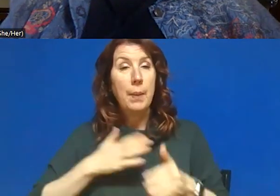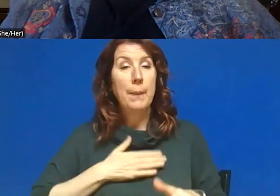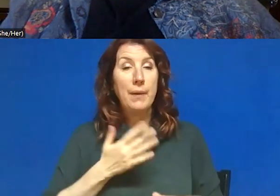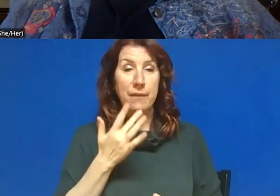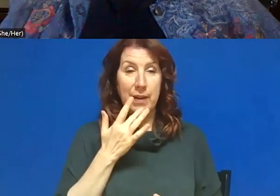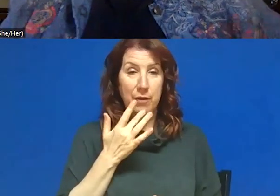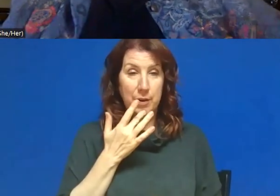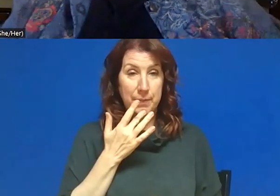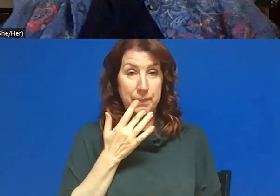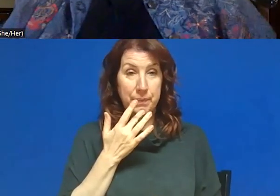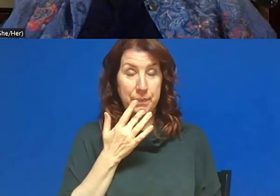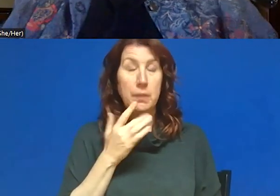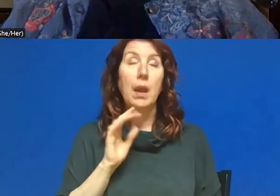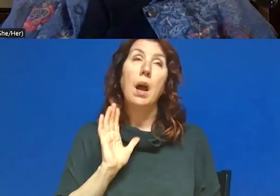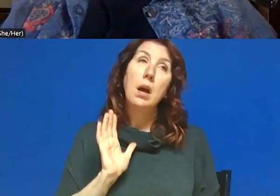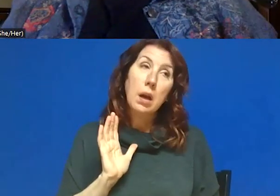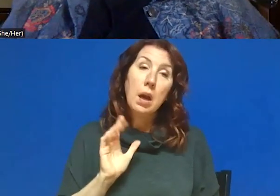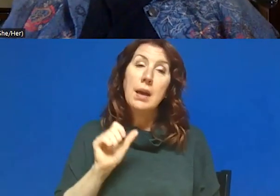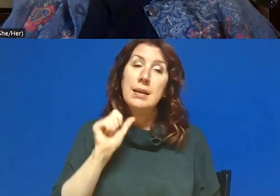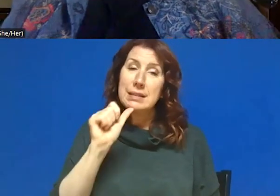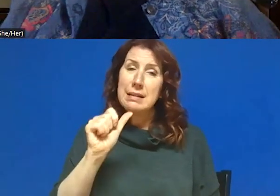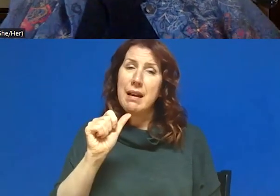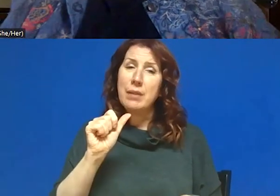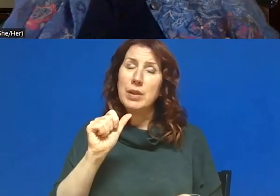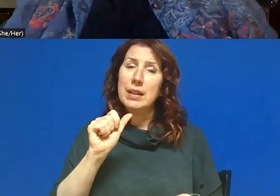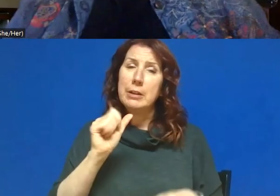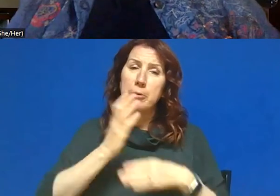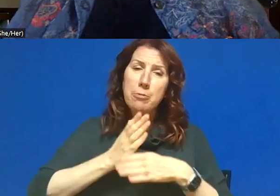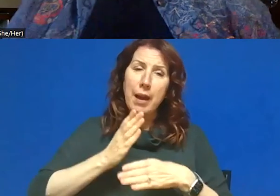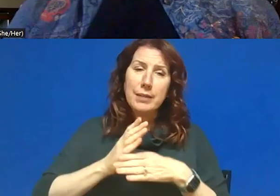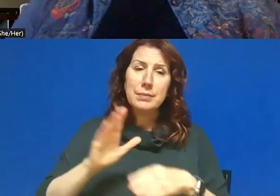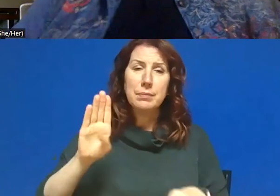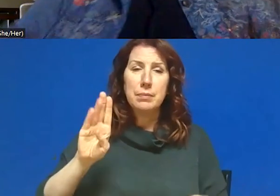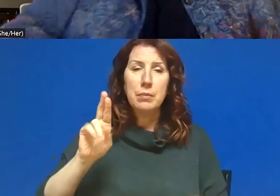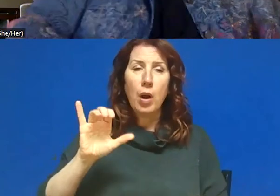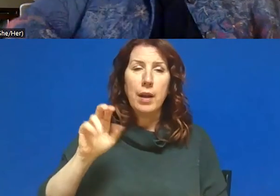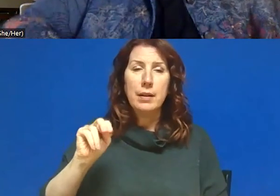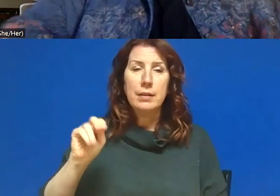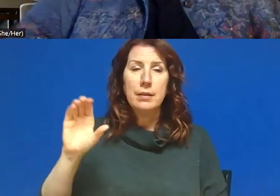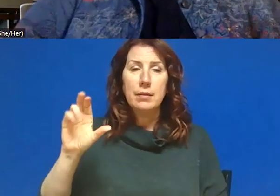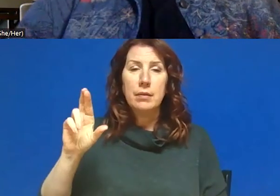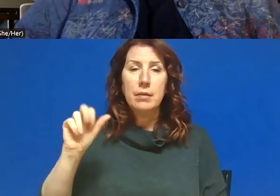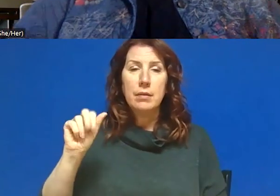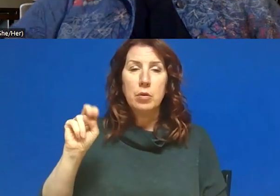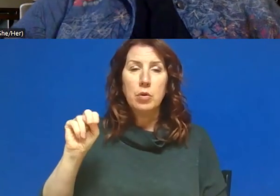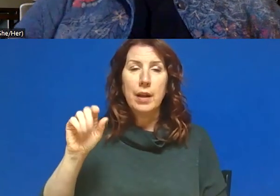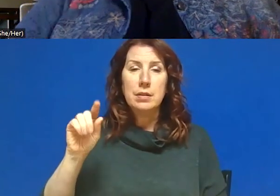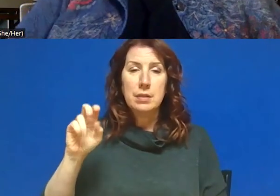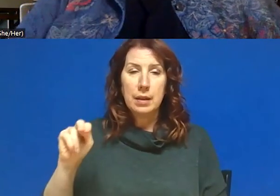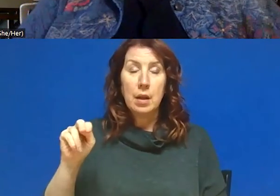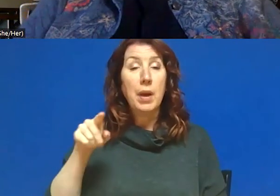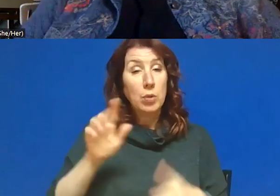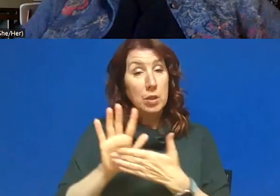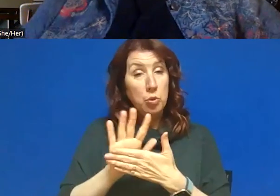was when I didn't necessarily harass Bryan Cranston. That's not the word I would use, but he was in a movie where he played a